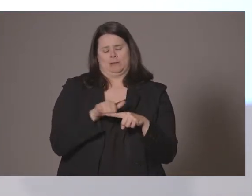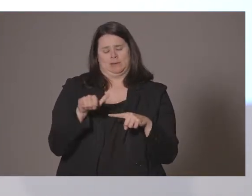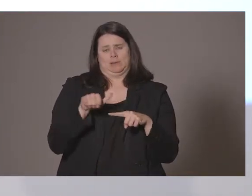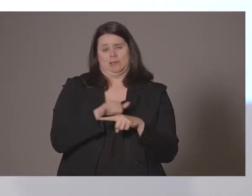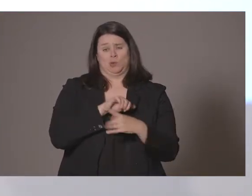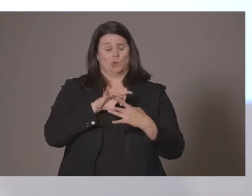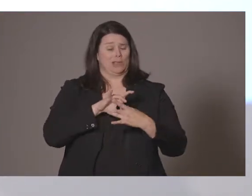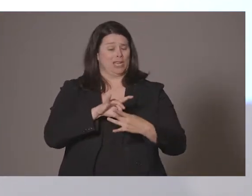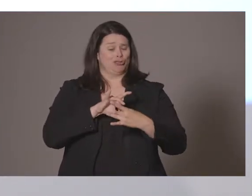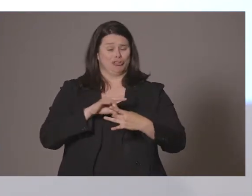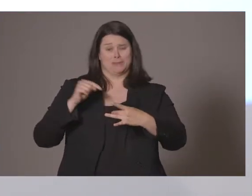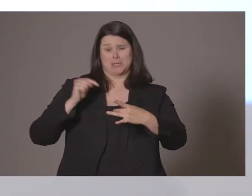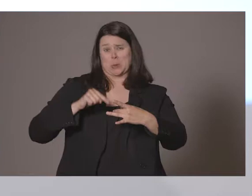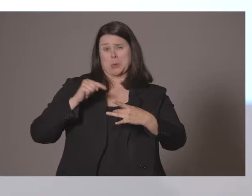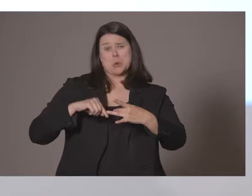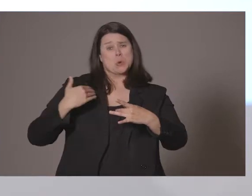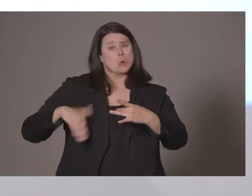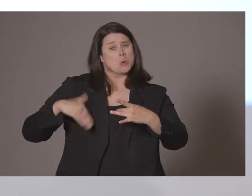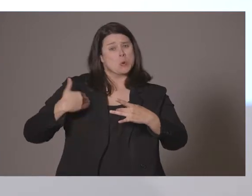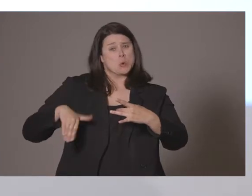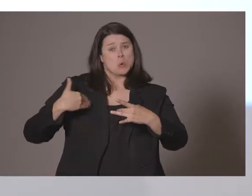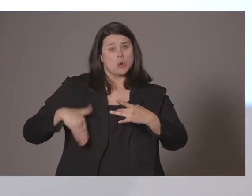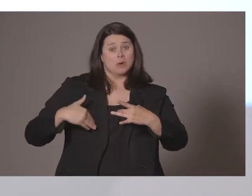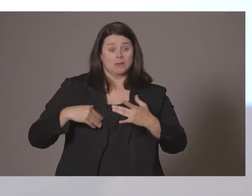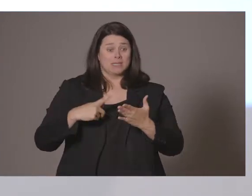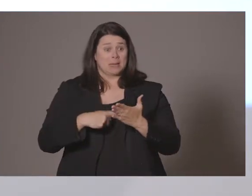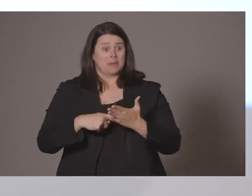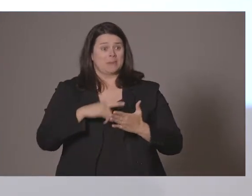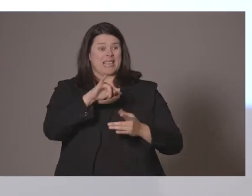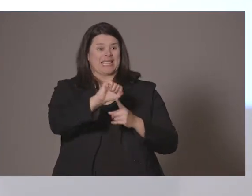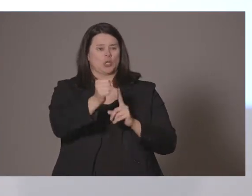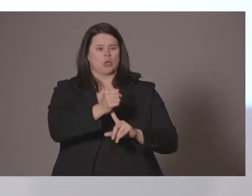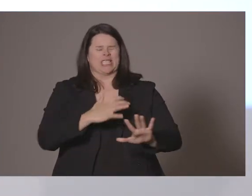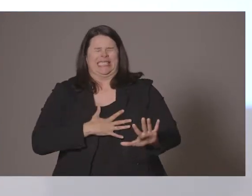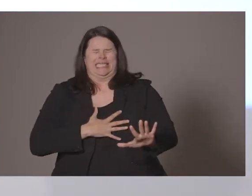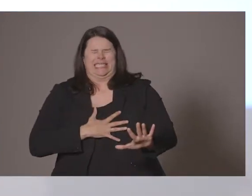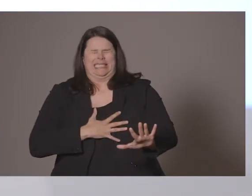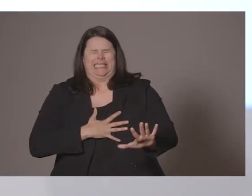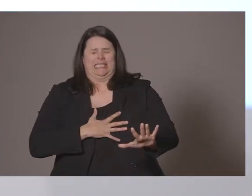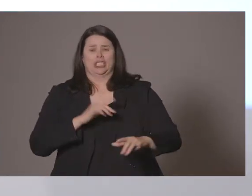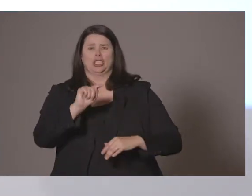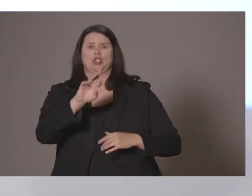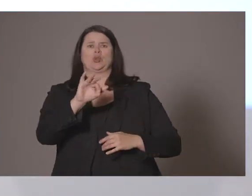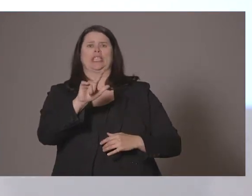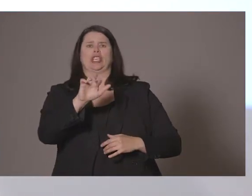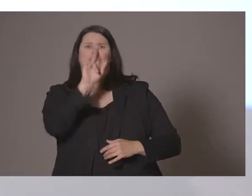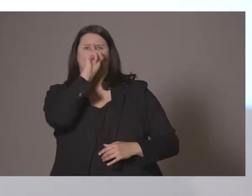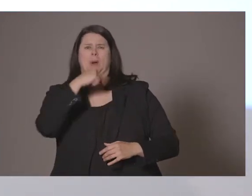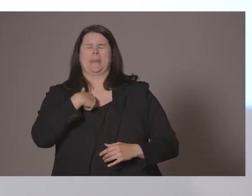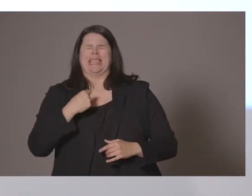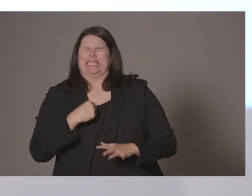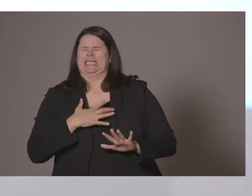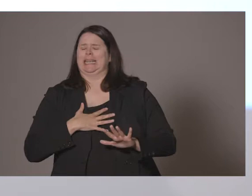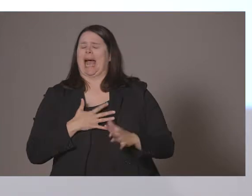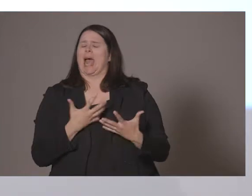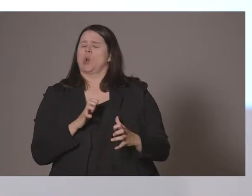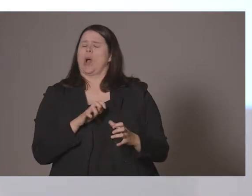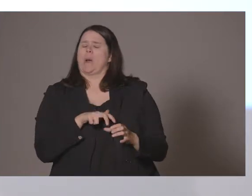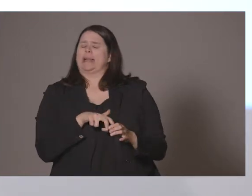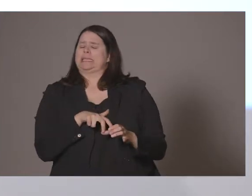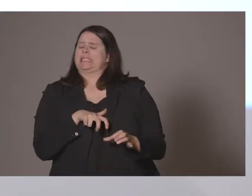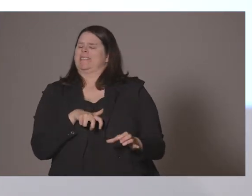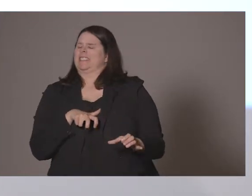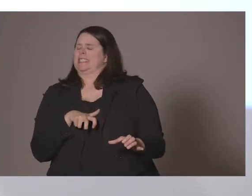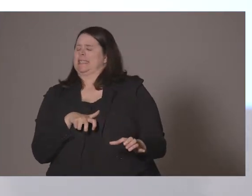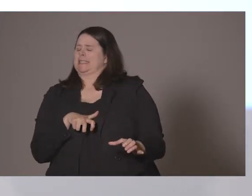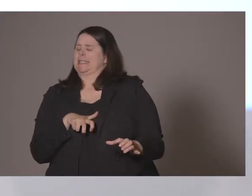have different types of situations that trigger us and go, oh, I don't really want to engage in that, where we block ourselves, where we protect ourselves,